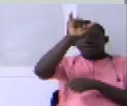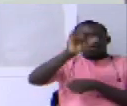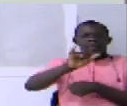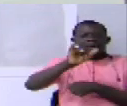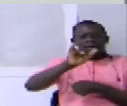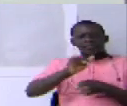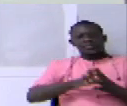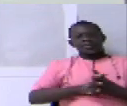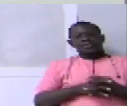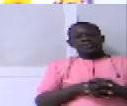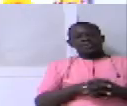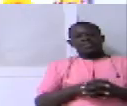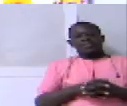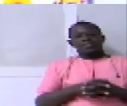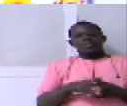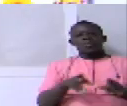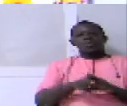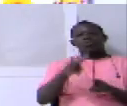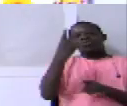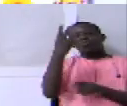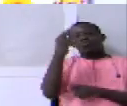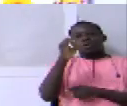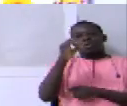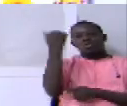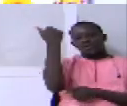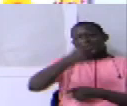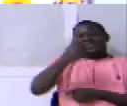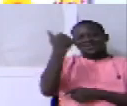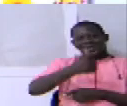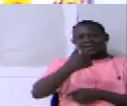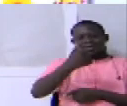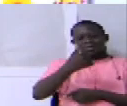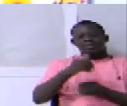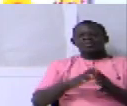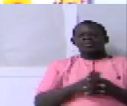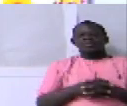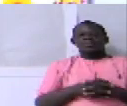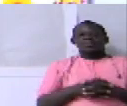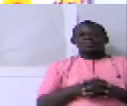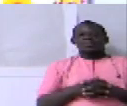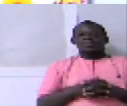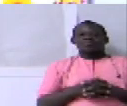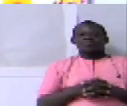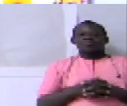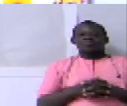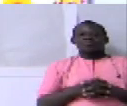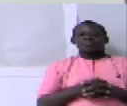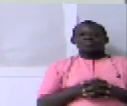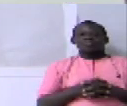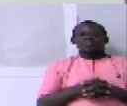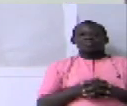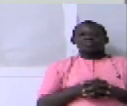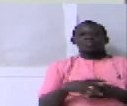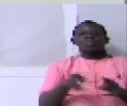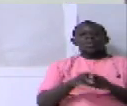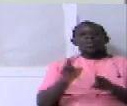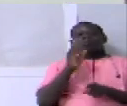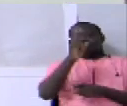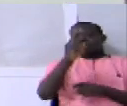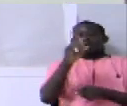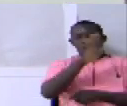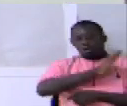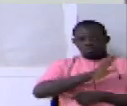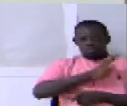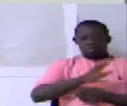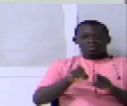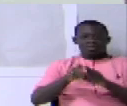le sanjuma lem 2016. 2016. aketa 2016 But also,